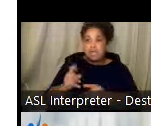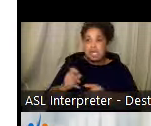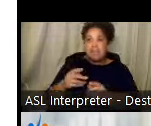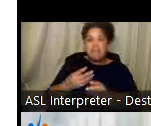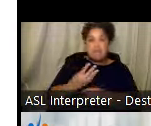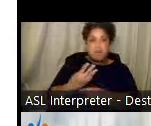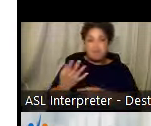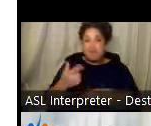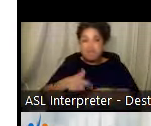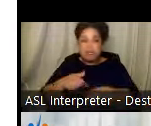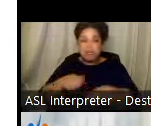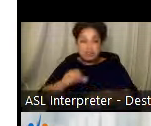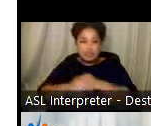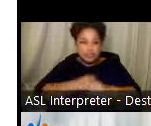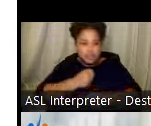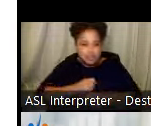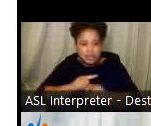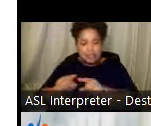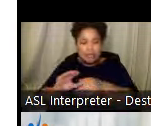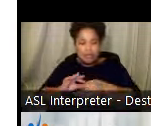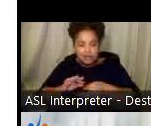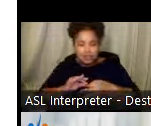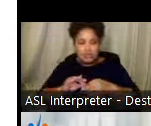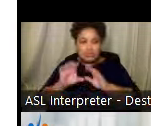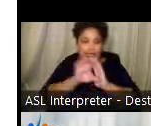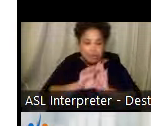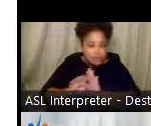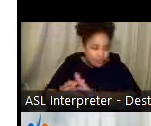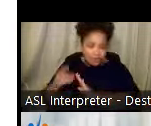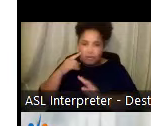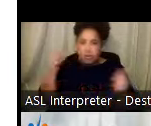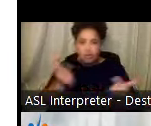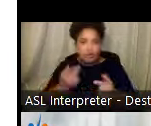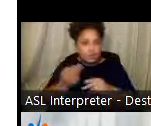a year with varying different messages and images for everyone to